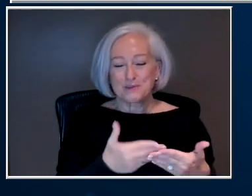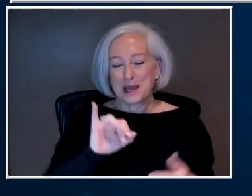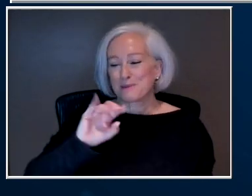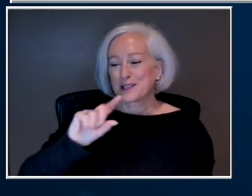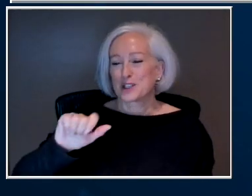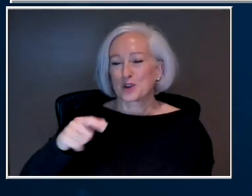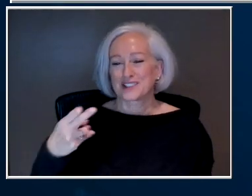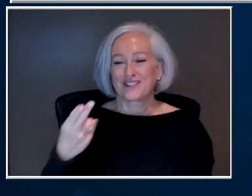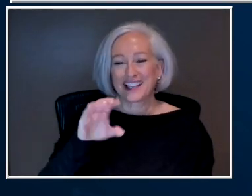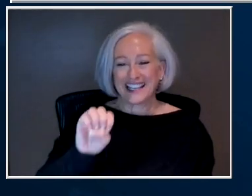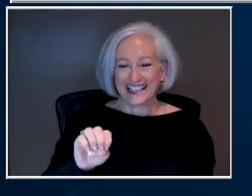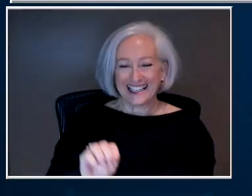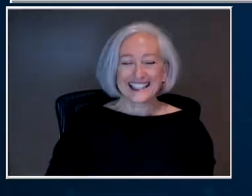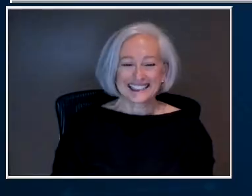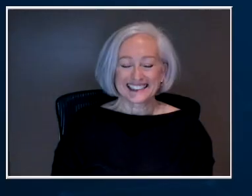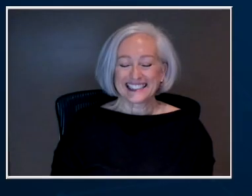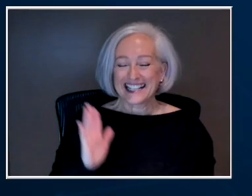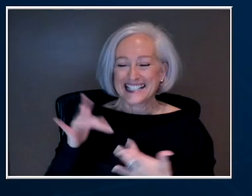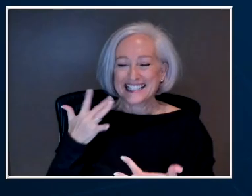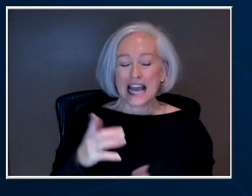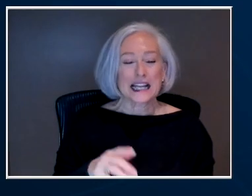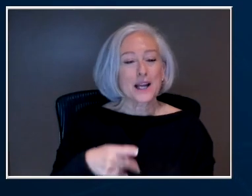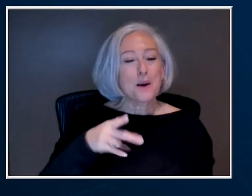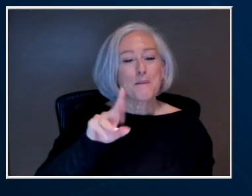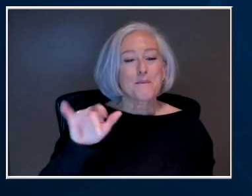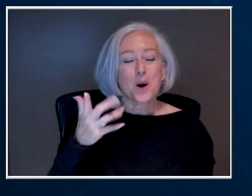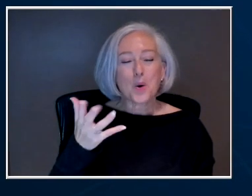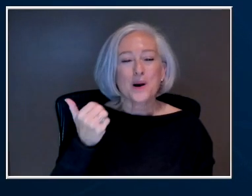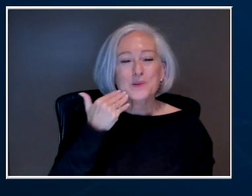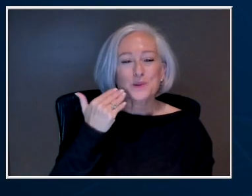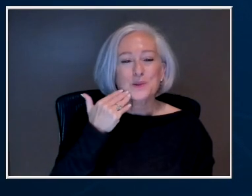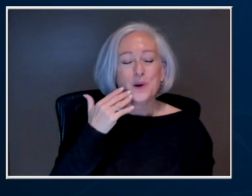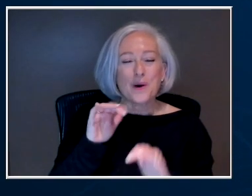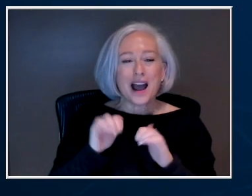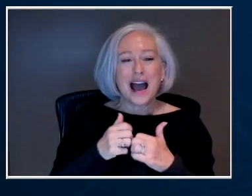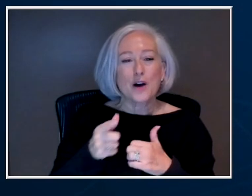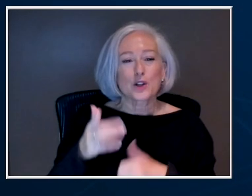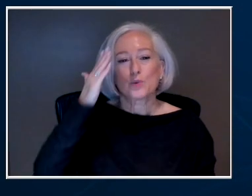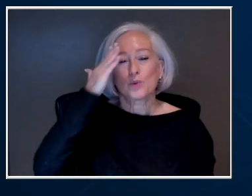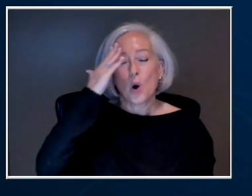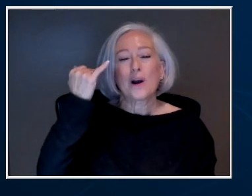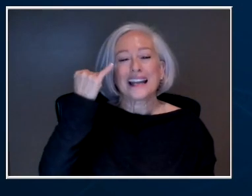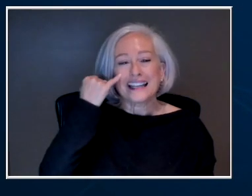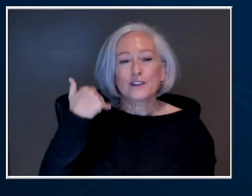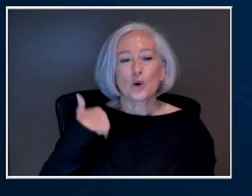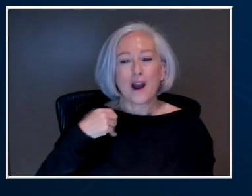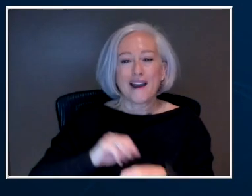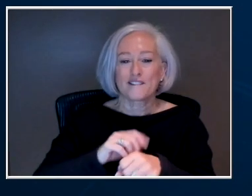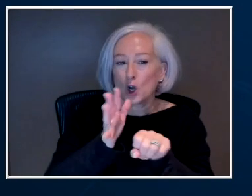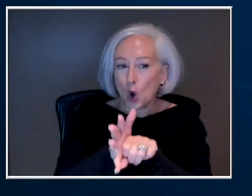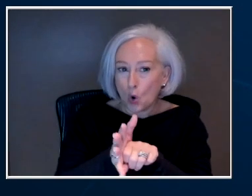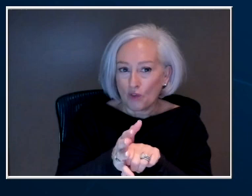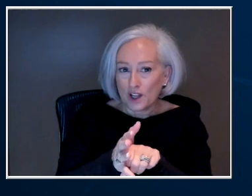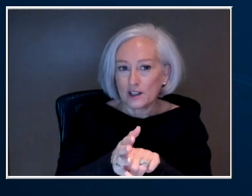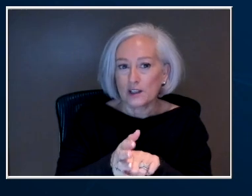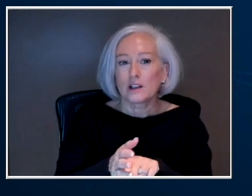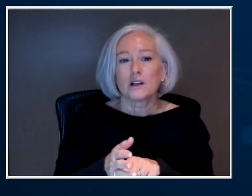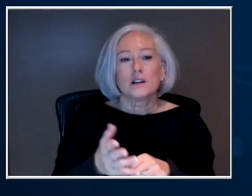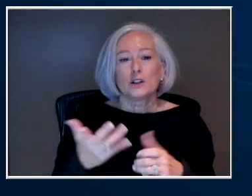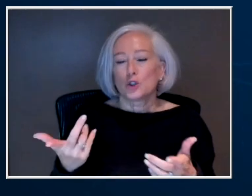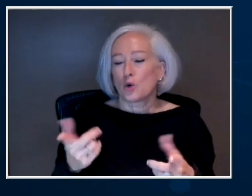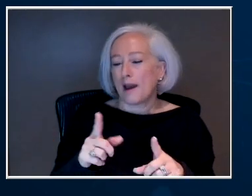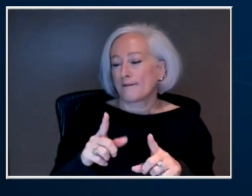exciting. It's worth it. Okay, so Paul wants to know, how can you know if you've had COVID? Is there a reliable test to know if you've